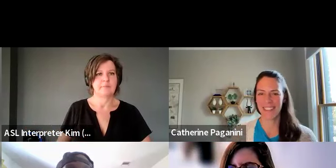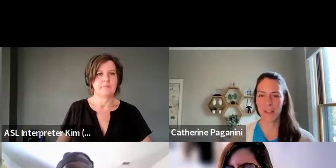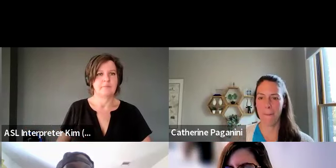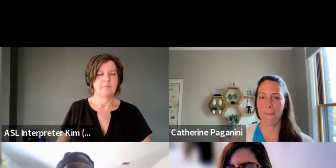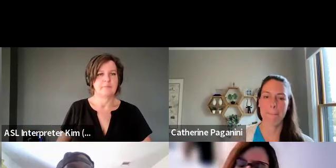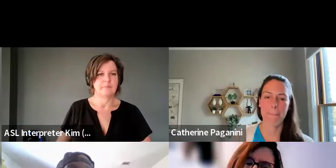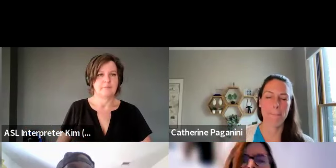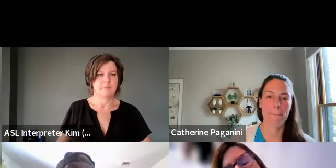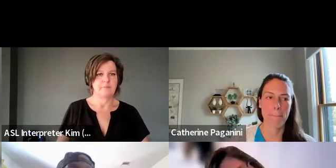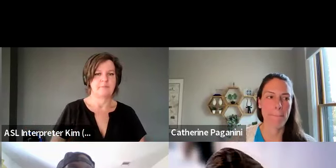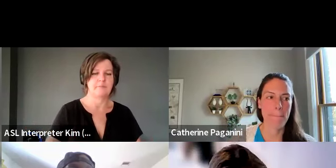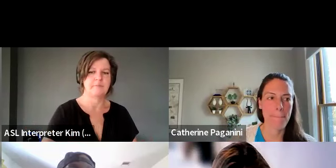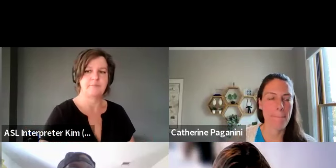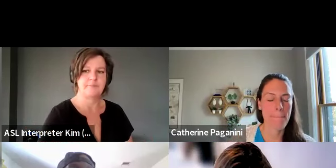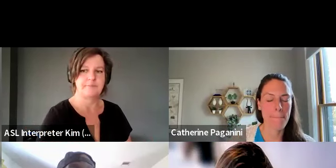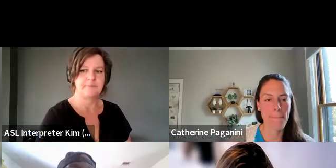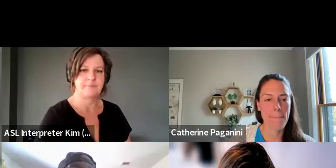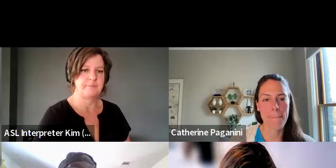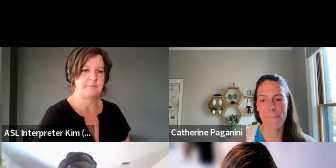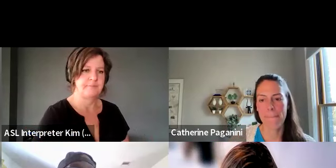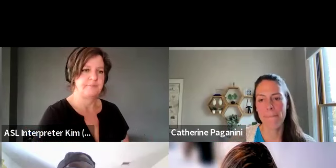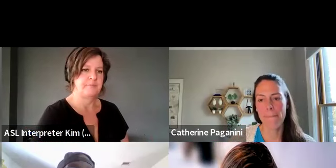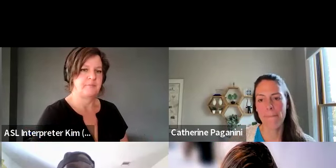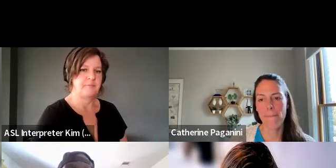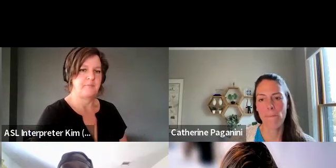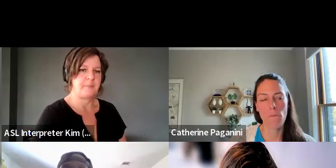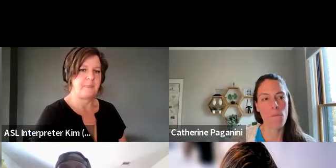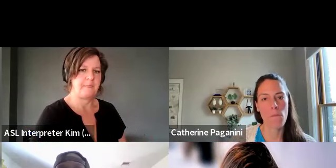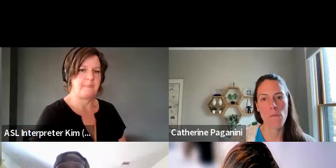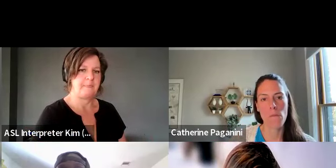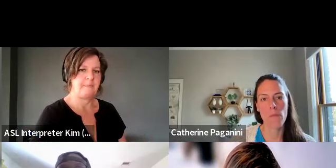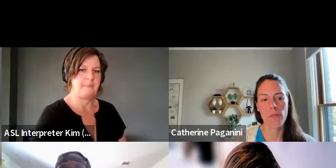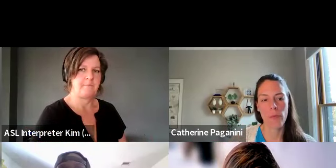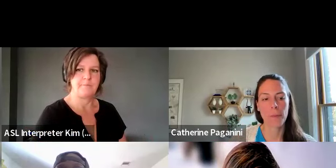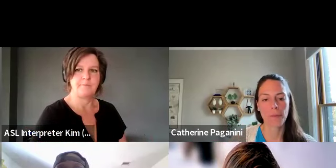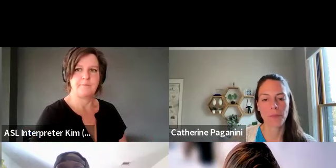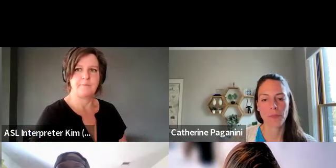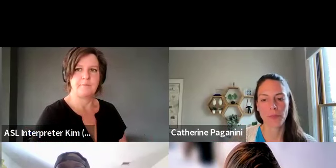we can certainly volunteer to help that, put ourselves in the mix on that.